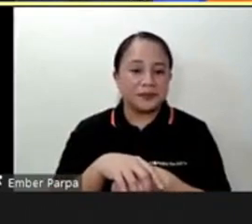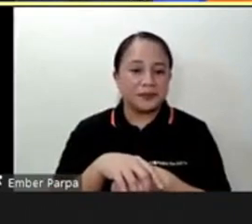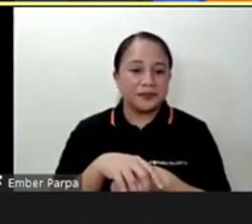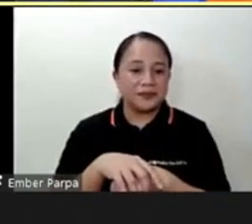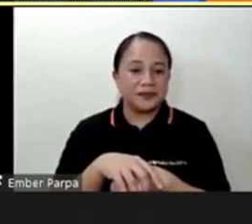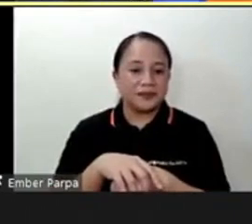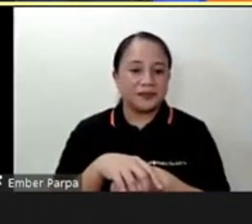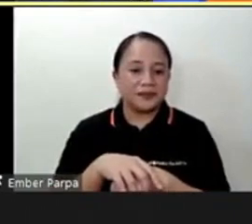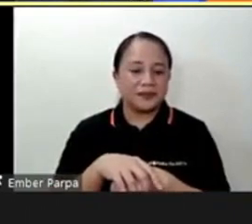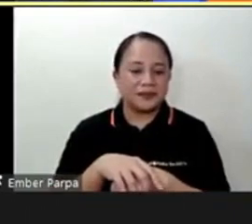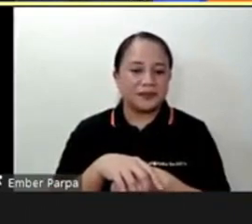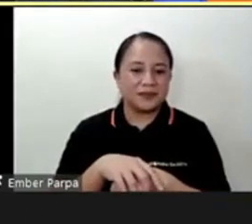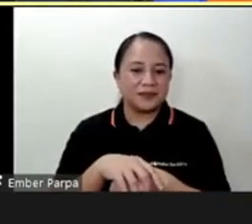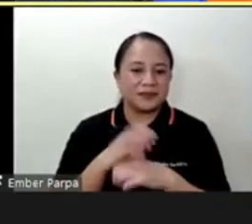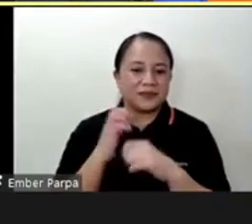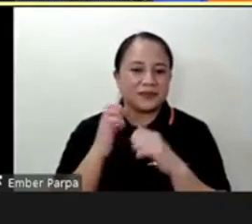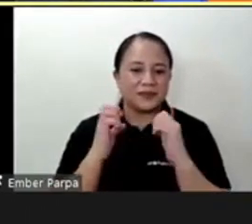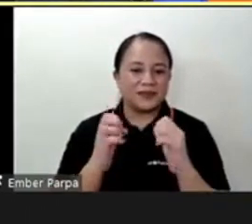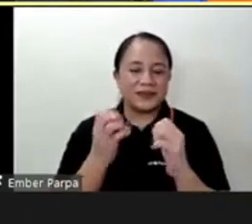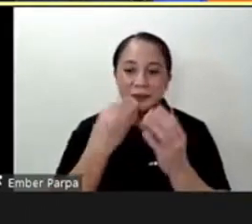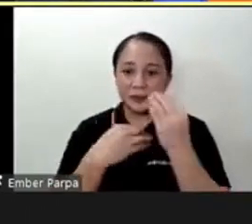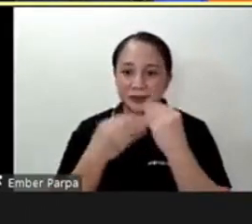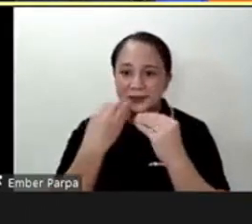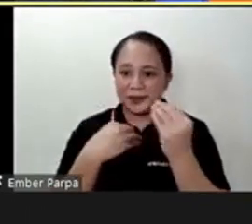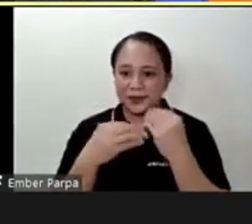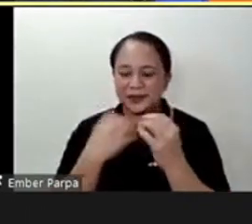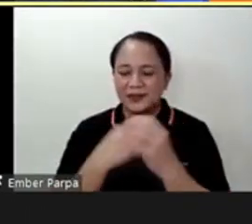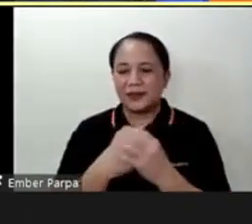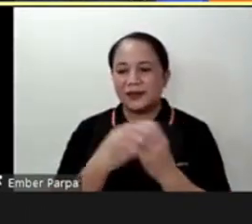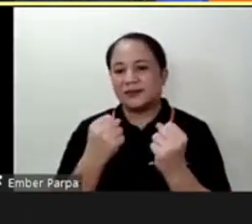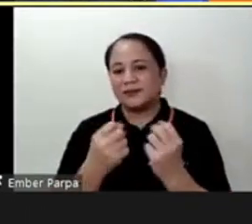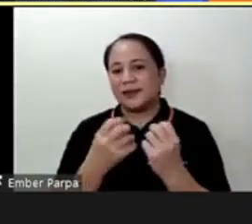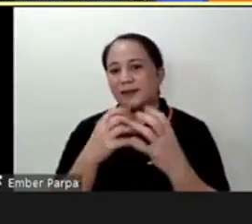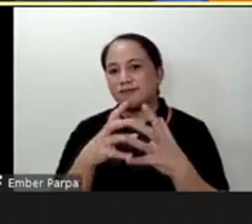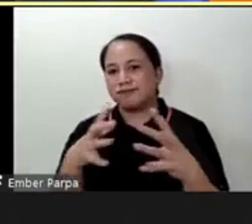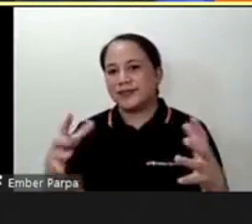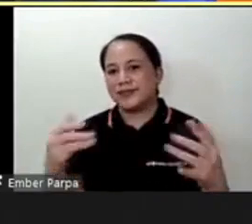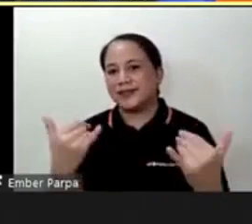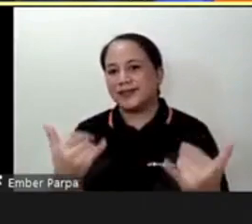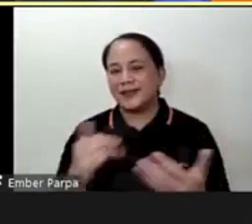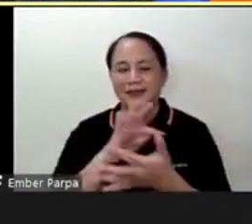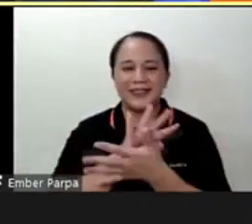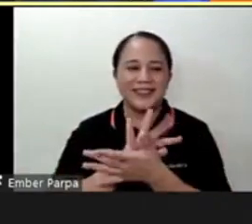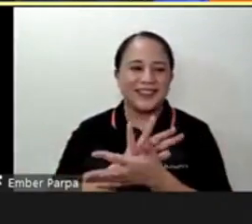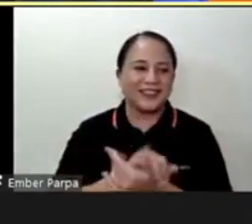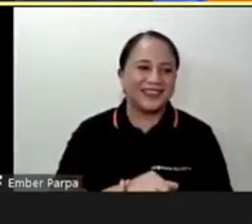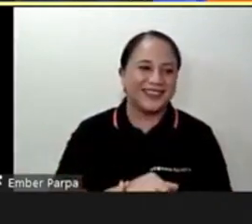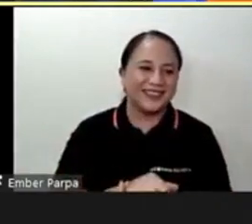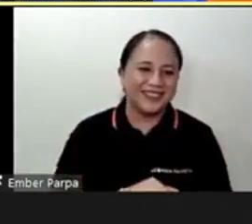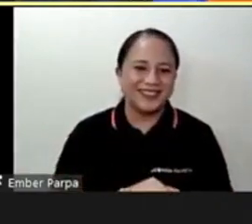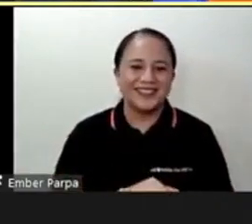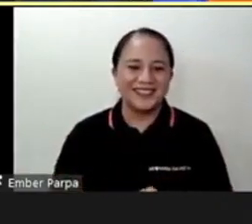Biking, exercise, eating. Ayan, ang dami kayang tumaba nitong pandemic.